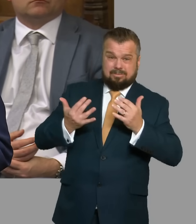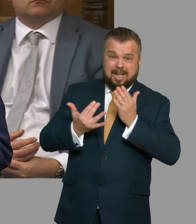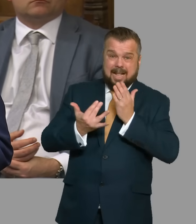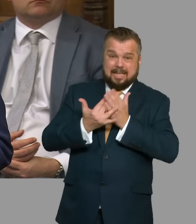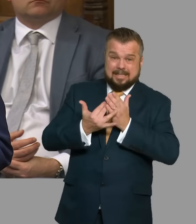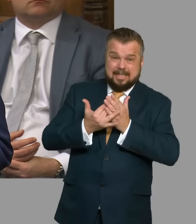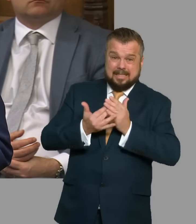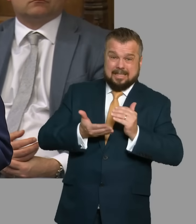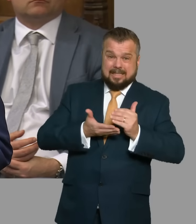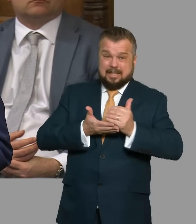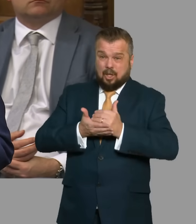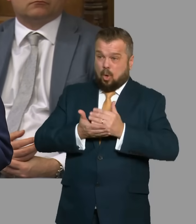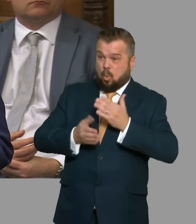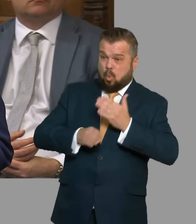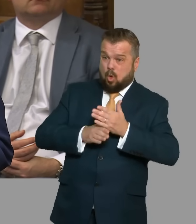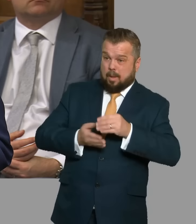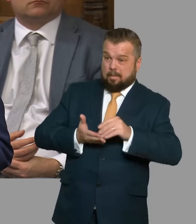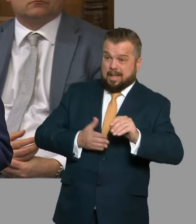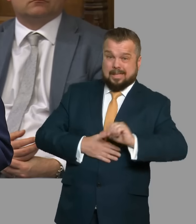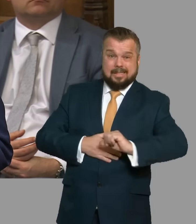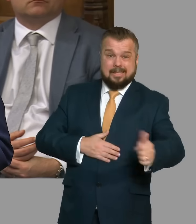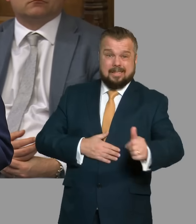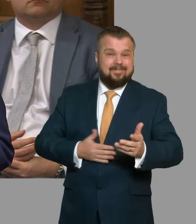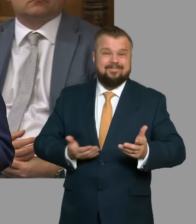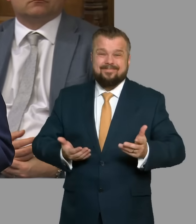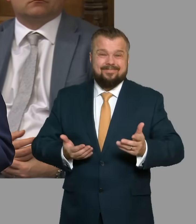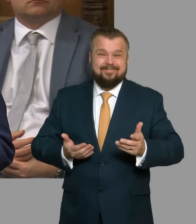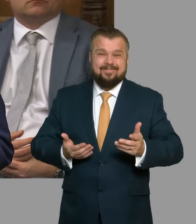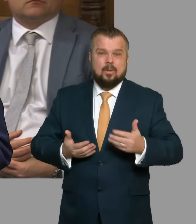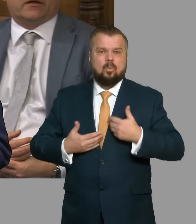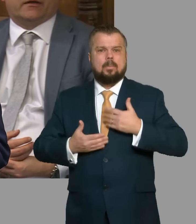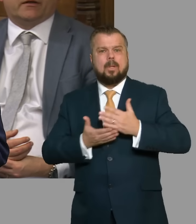to the next, somebody doesn't know how many hours they're going to work or how much